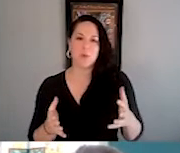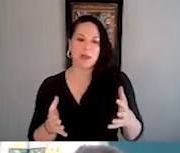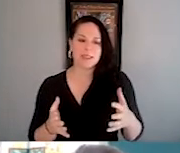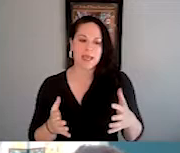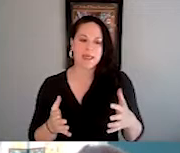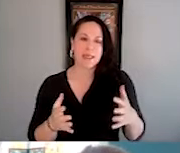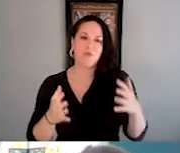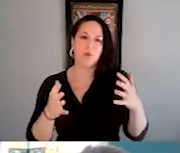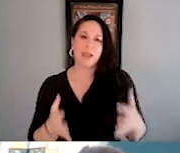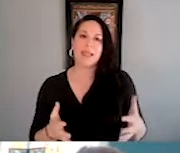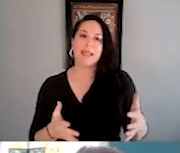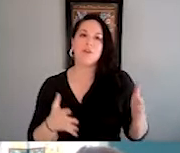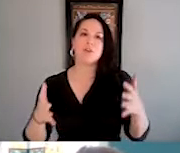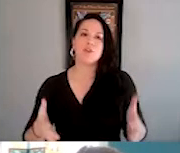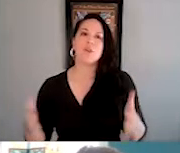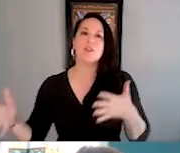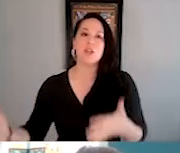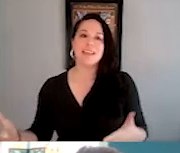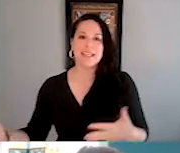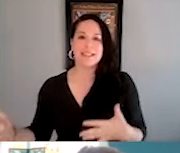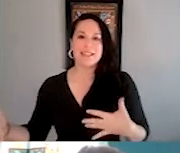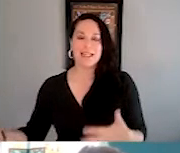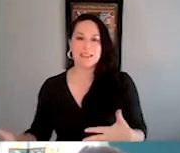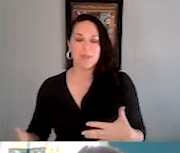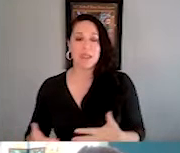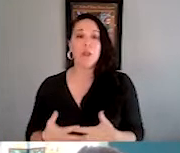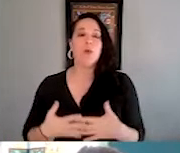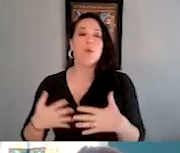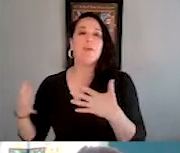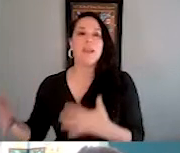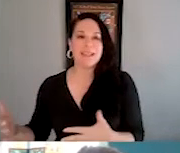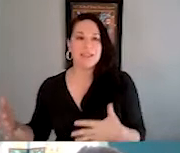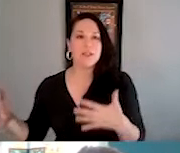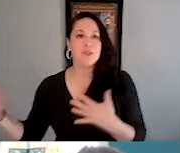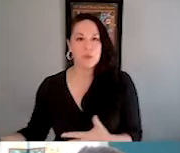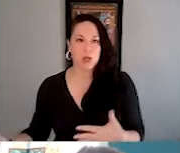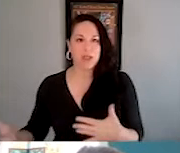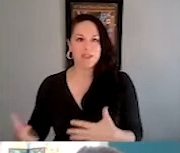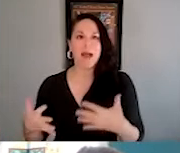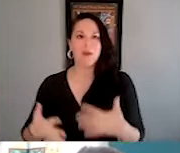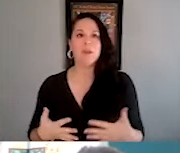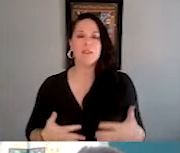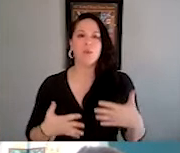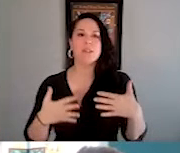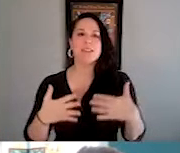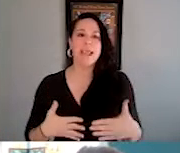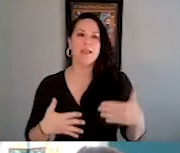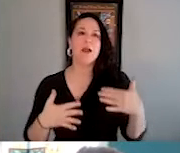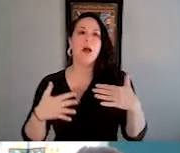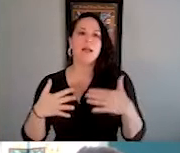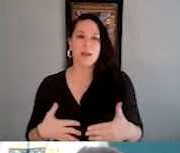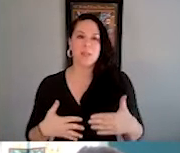my soapbox that if we're waiting for our student survey data to tell us something, we have waited too long. And so how do we make sure